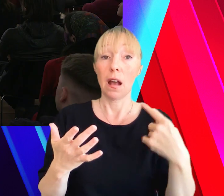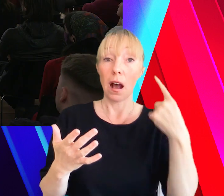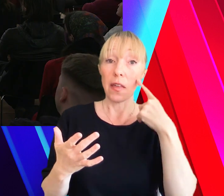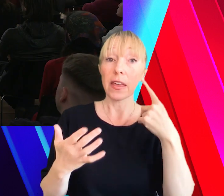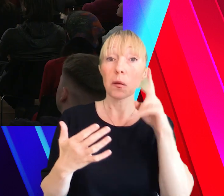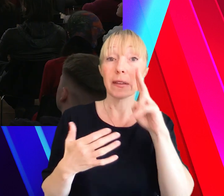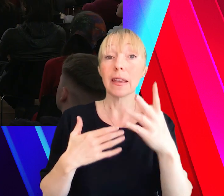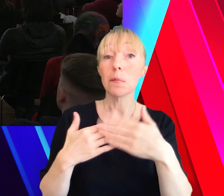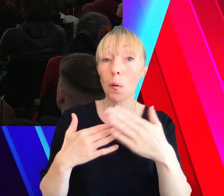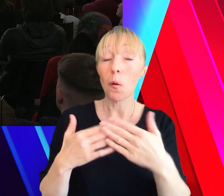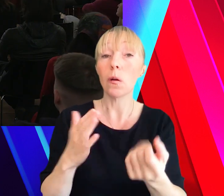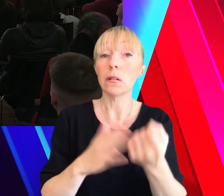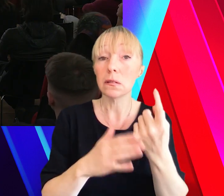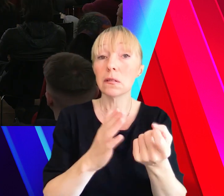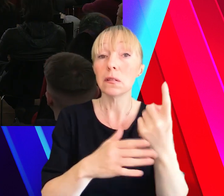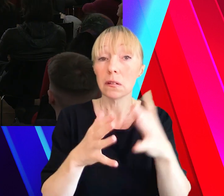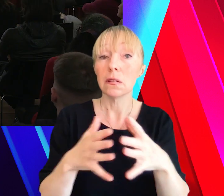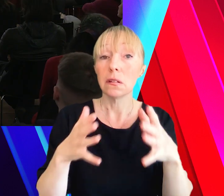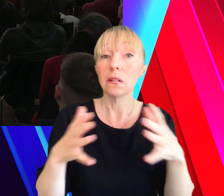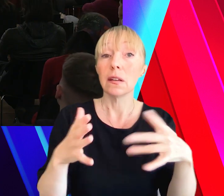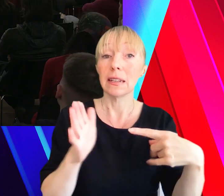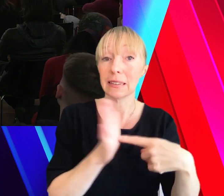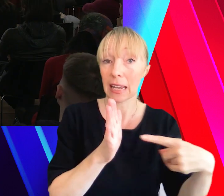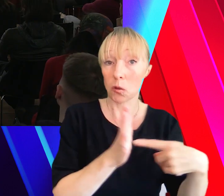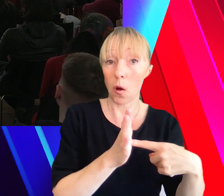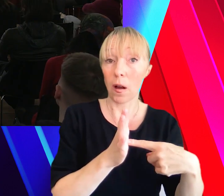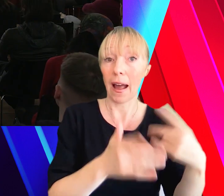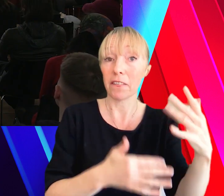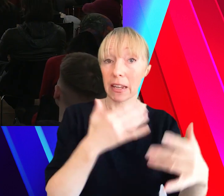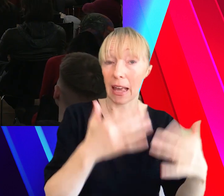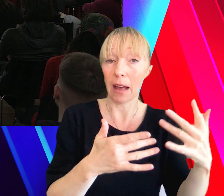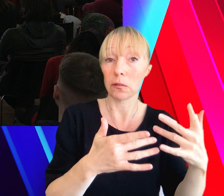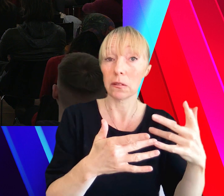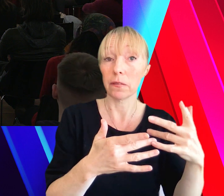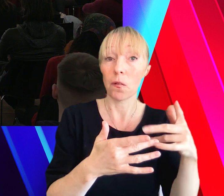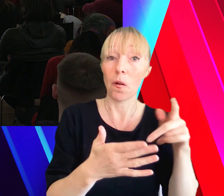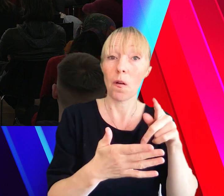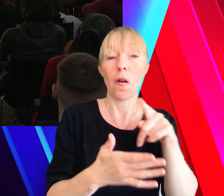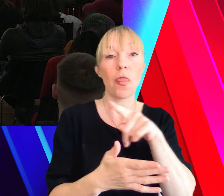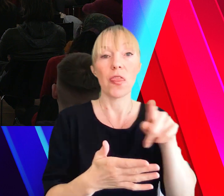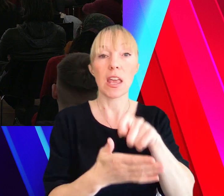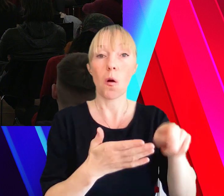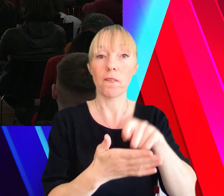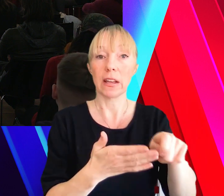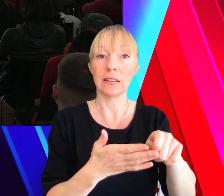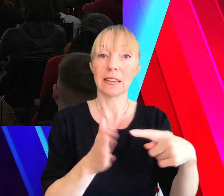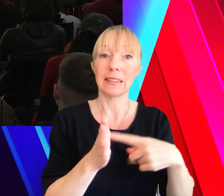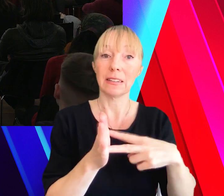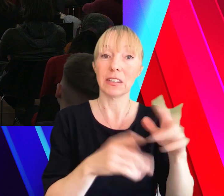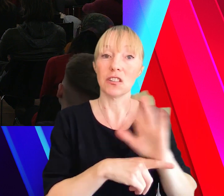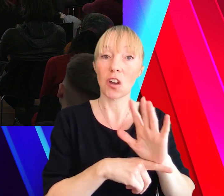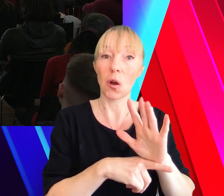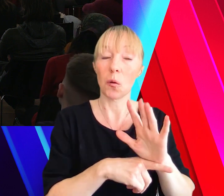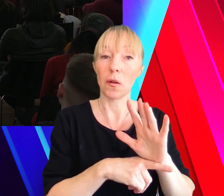inevitable. I think we're seeing like more and more of it pop up. Like, for example, on TikTok, like there's an account for The Office,